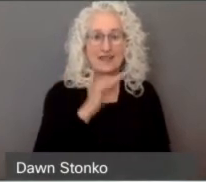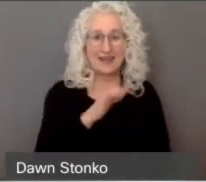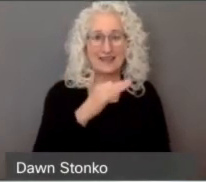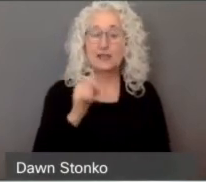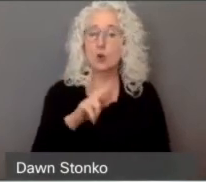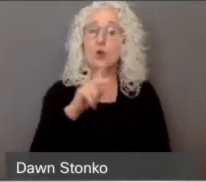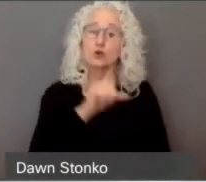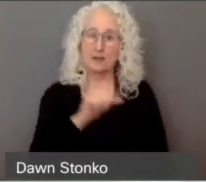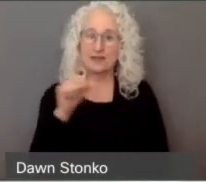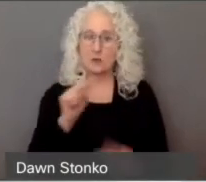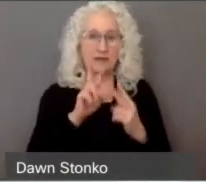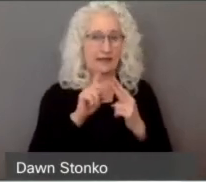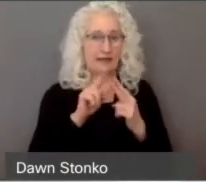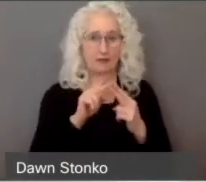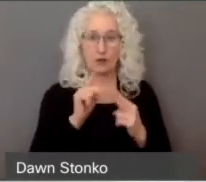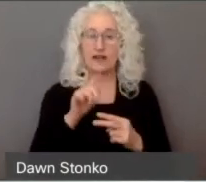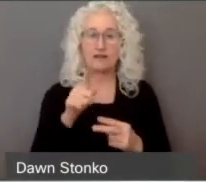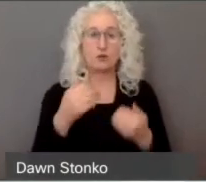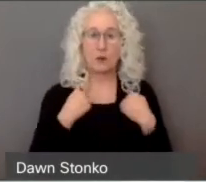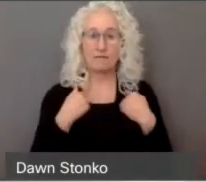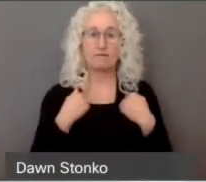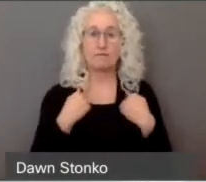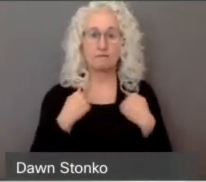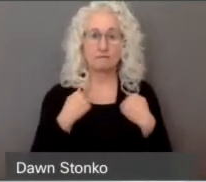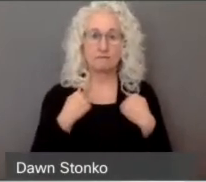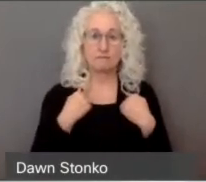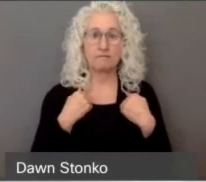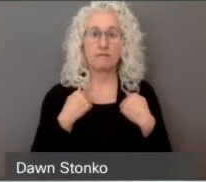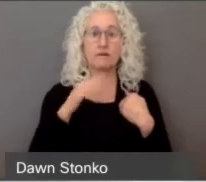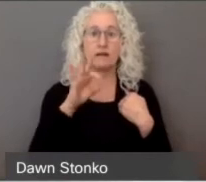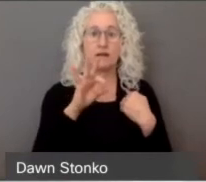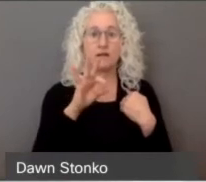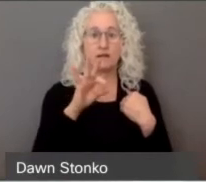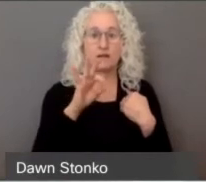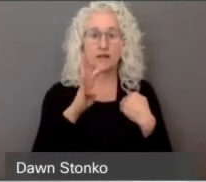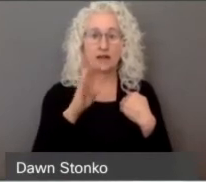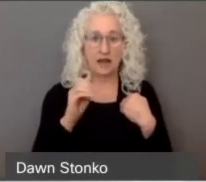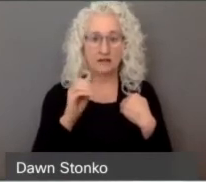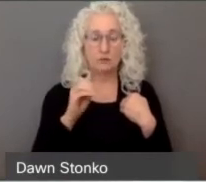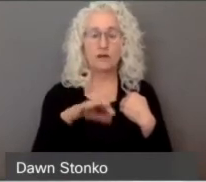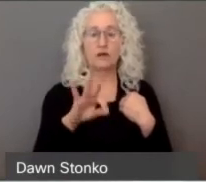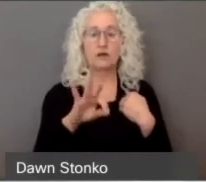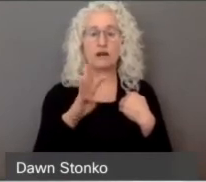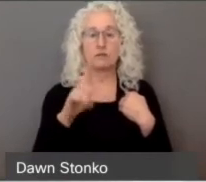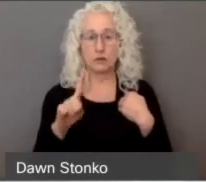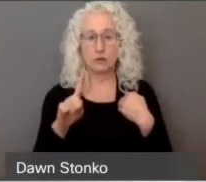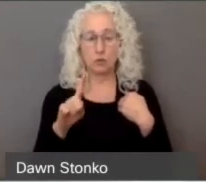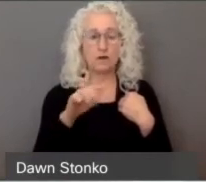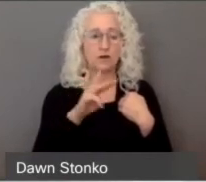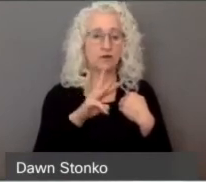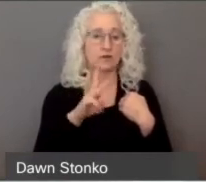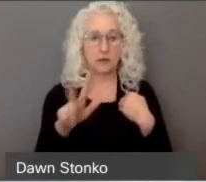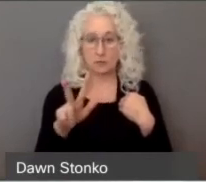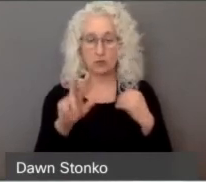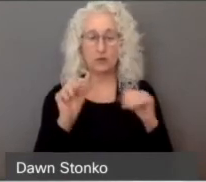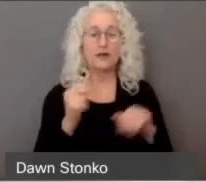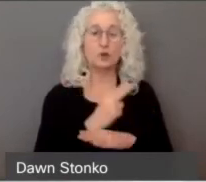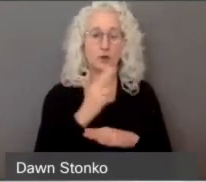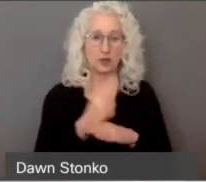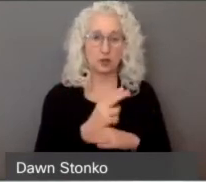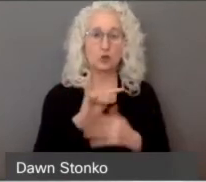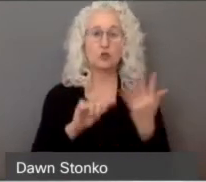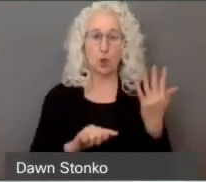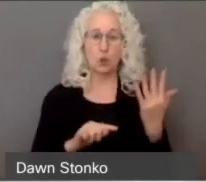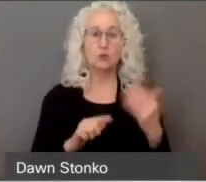2020. If you have the 940 or the 941 or the W3, you can use those